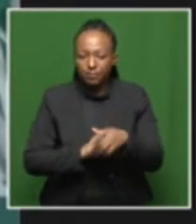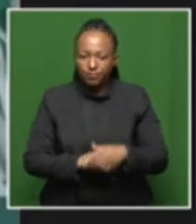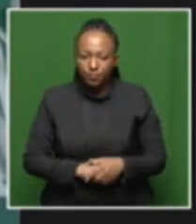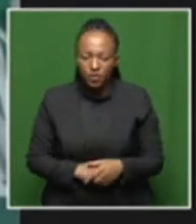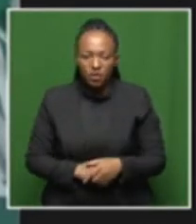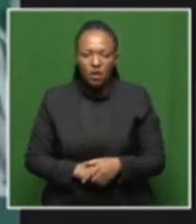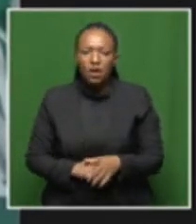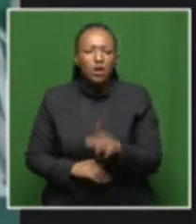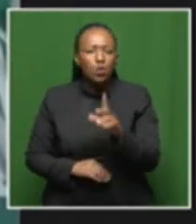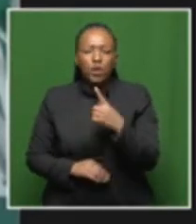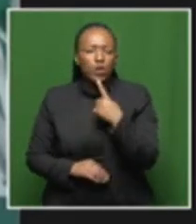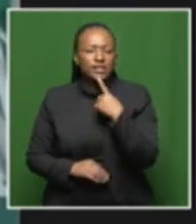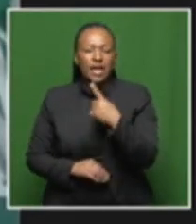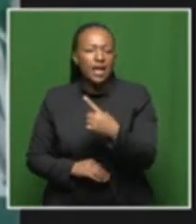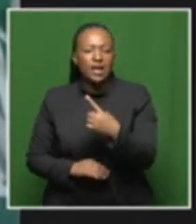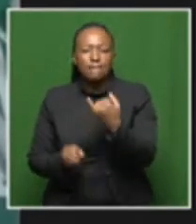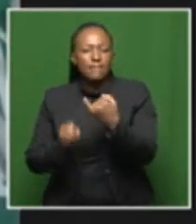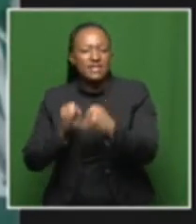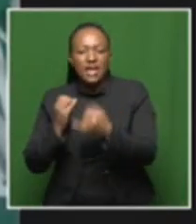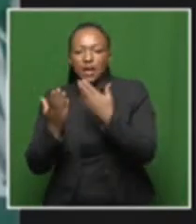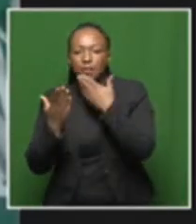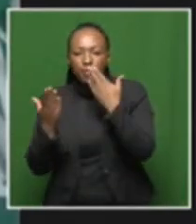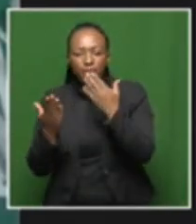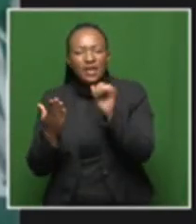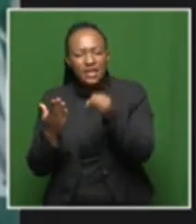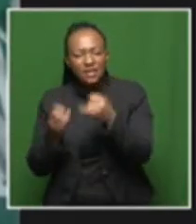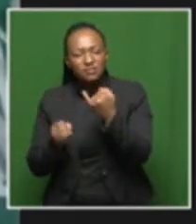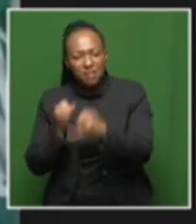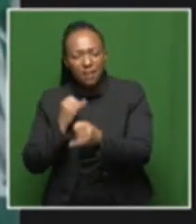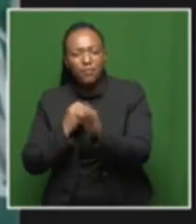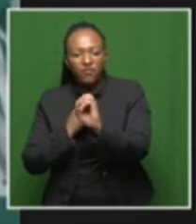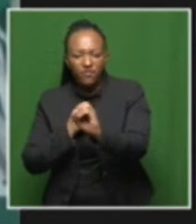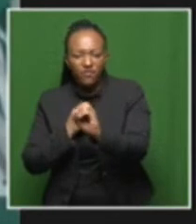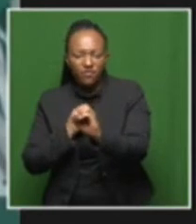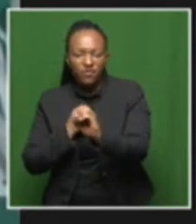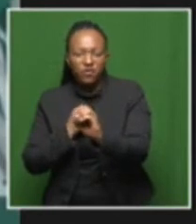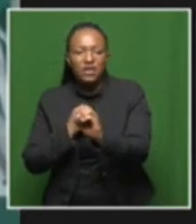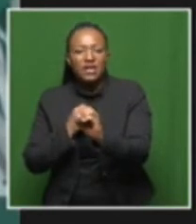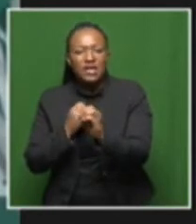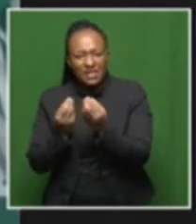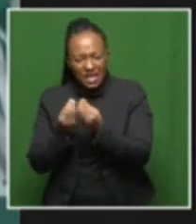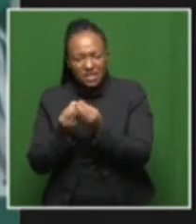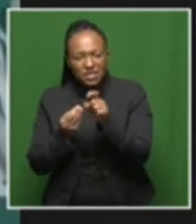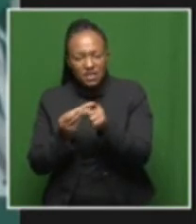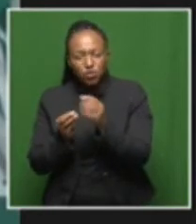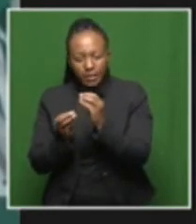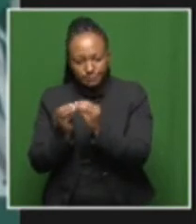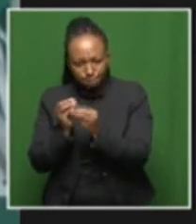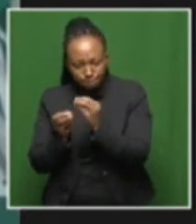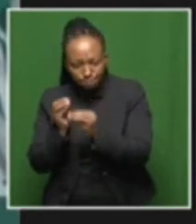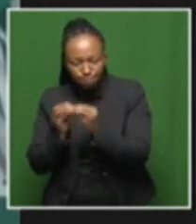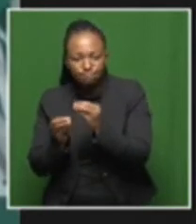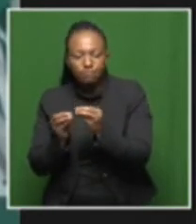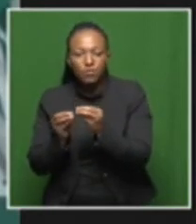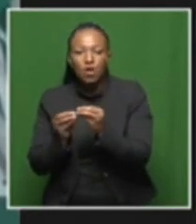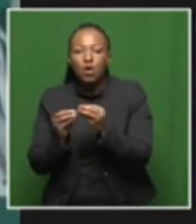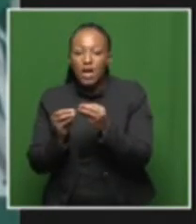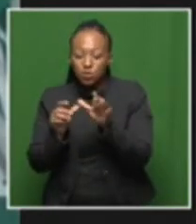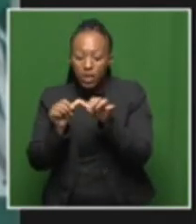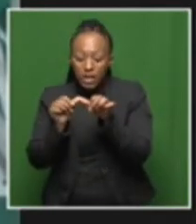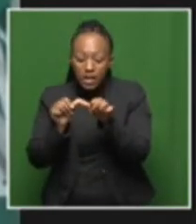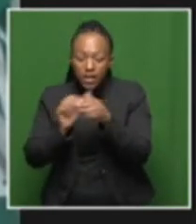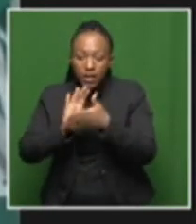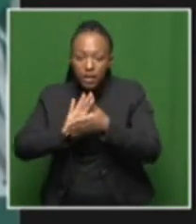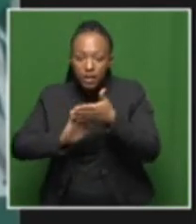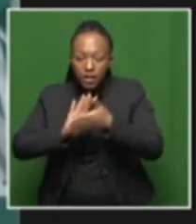there are no mistakes. We are not saying that there are no flaws or even things that we need to correct. I think as we go, South Africans need to